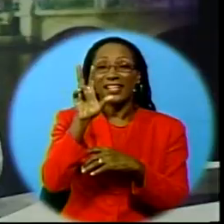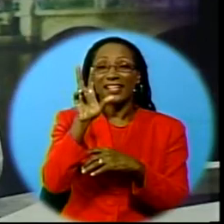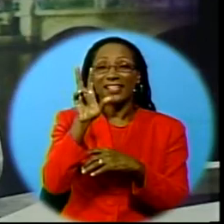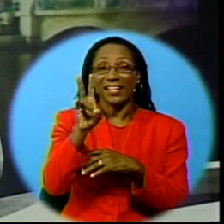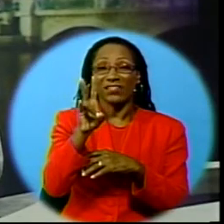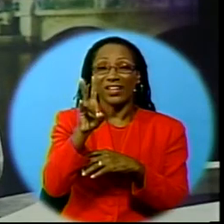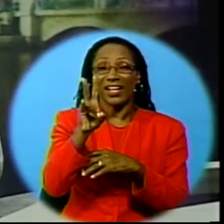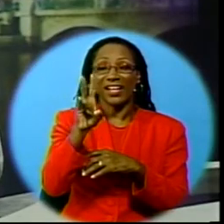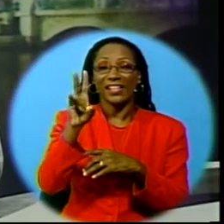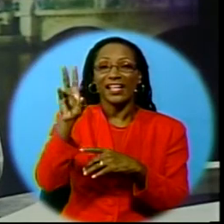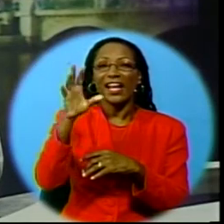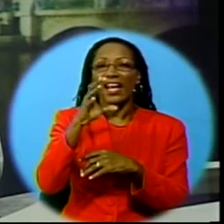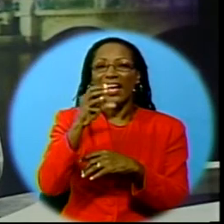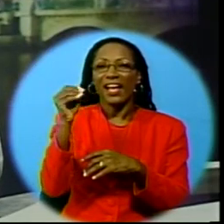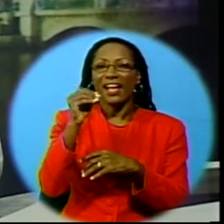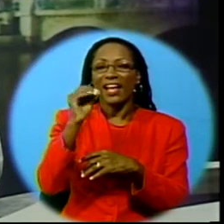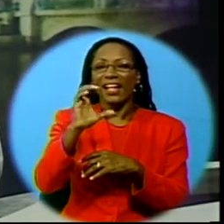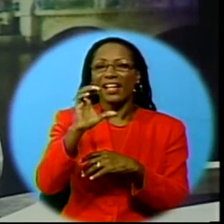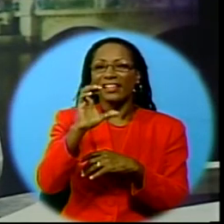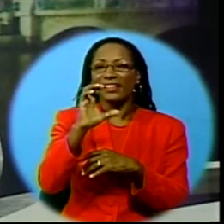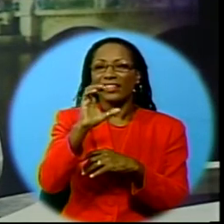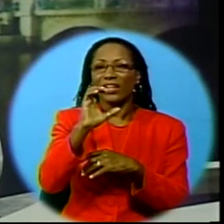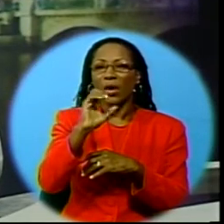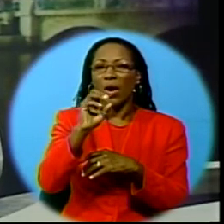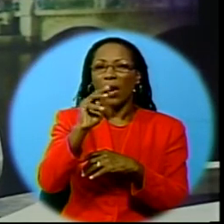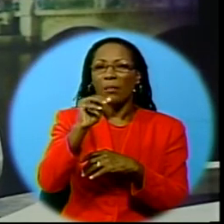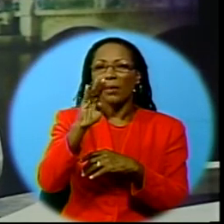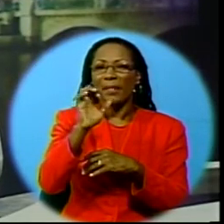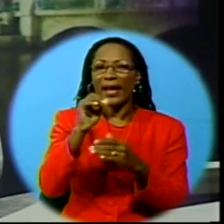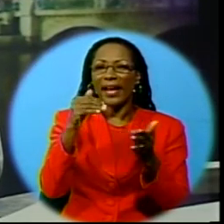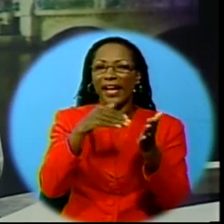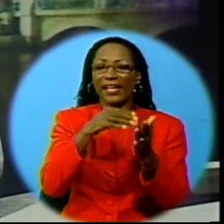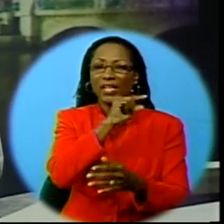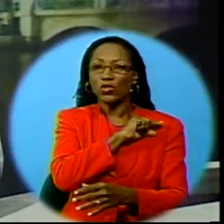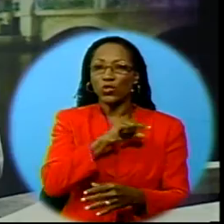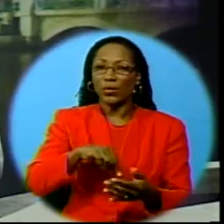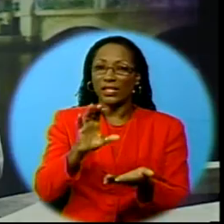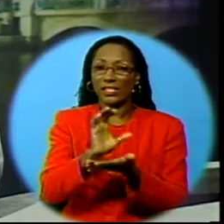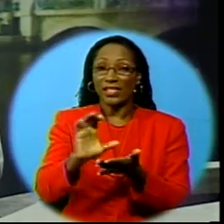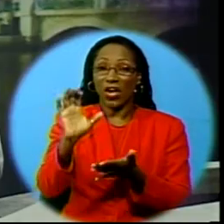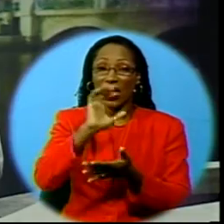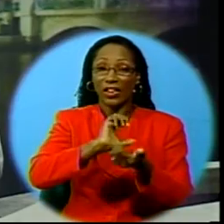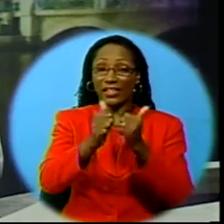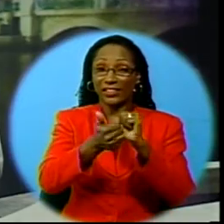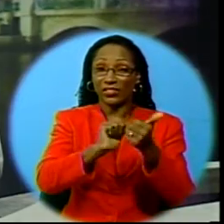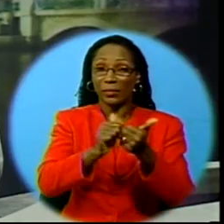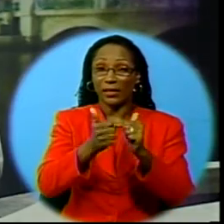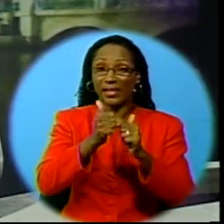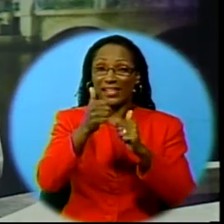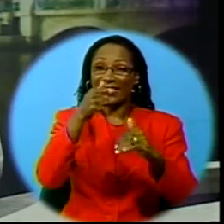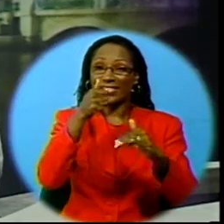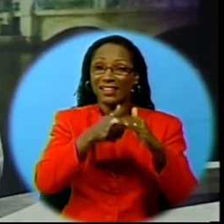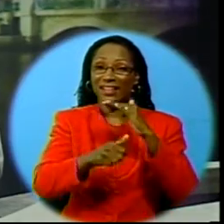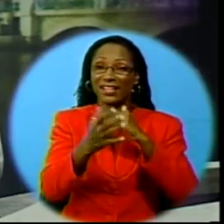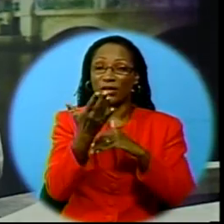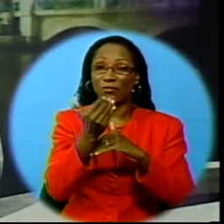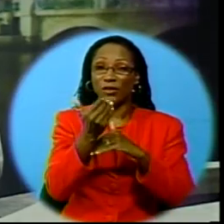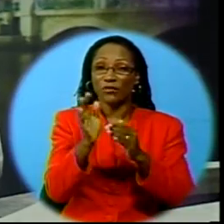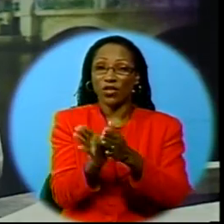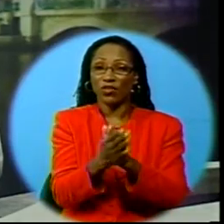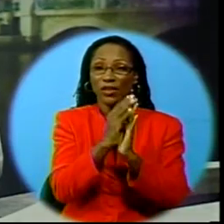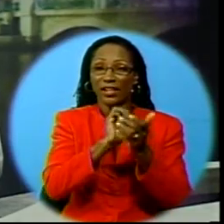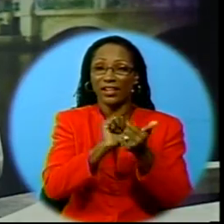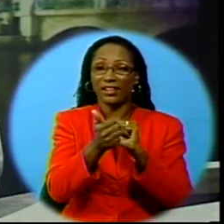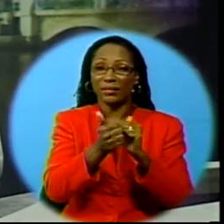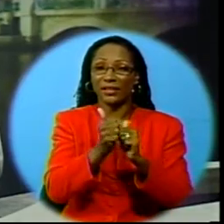commanding position against Queen's College in the final of the Lyme Under-15 cricket tournament. On the opening day, Combermere made 153 for